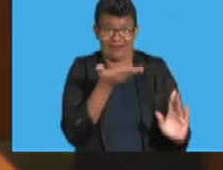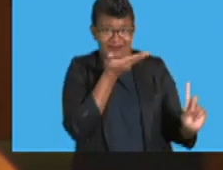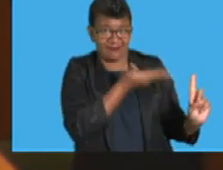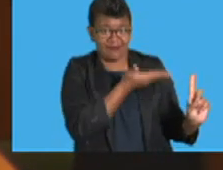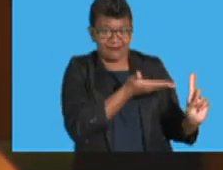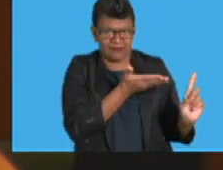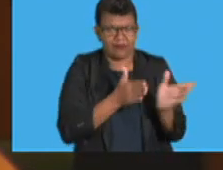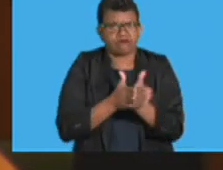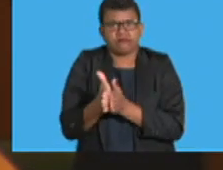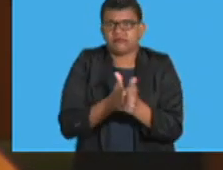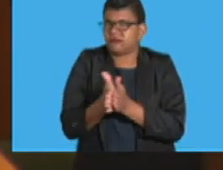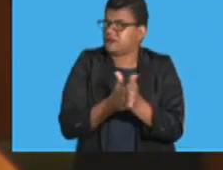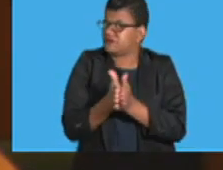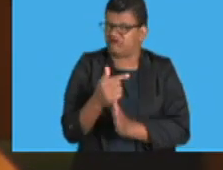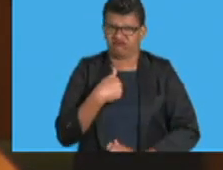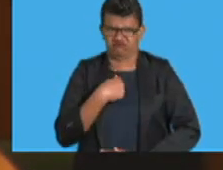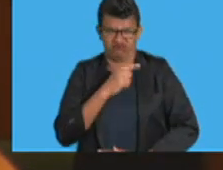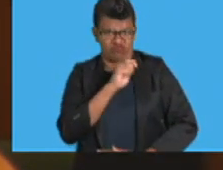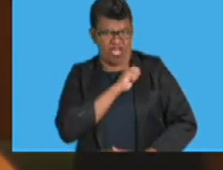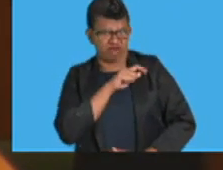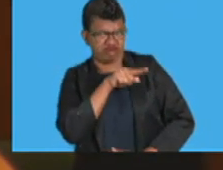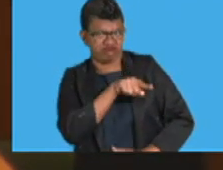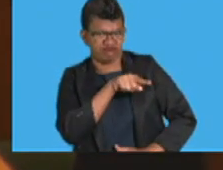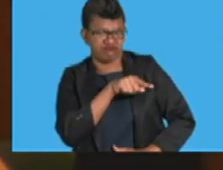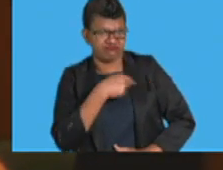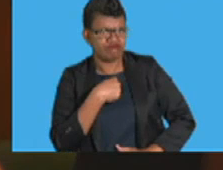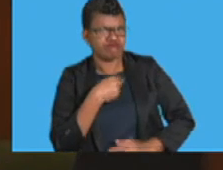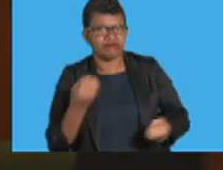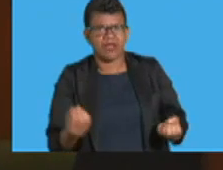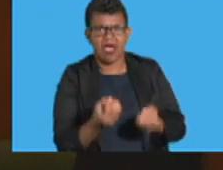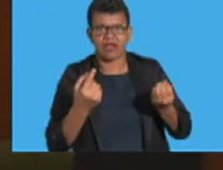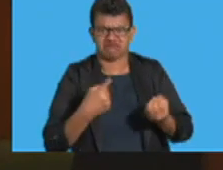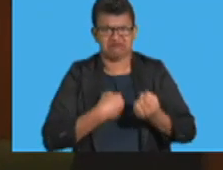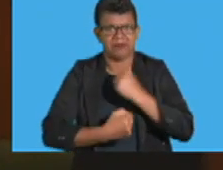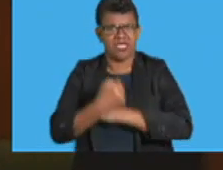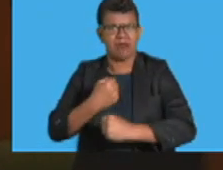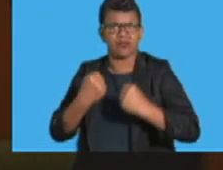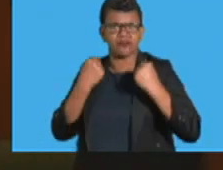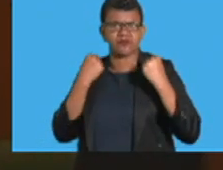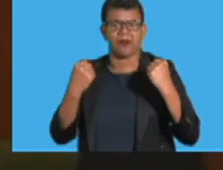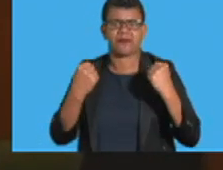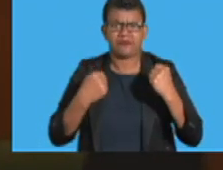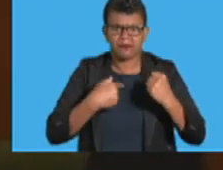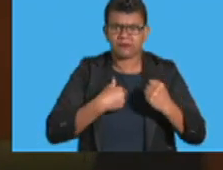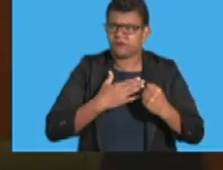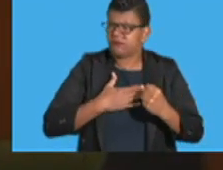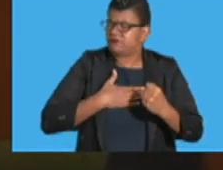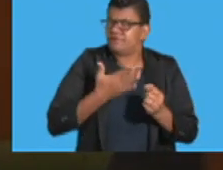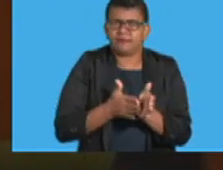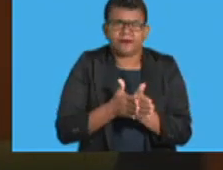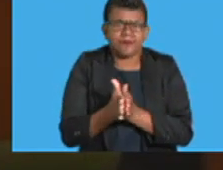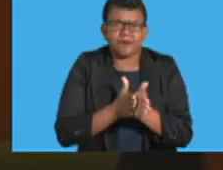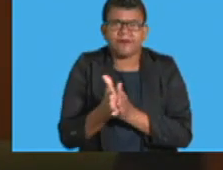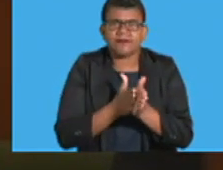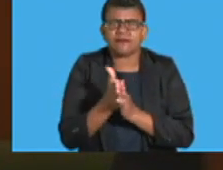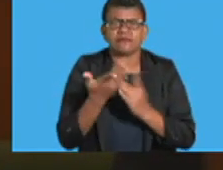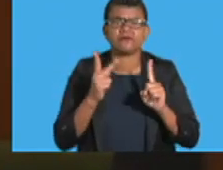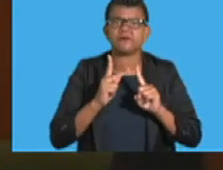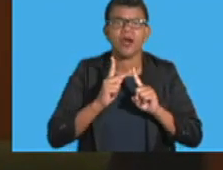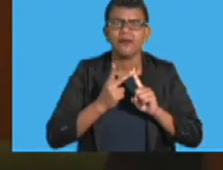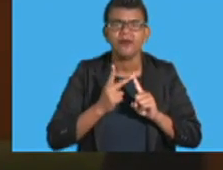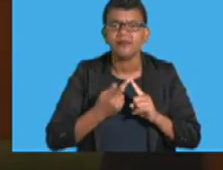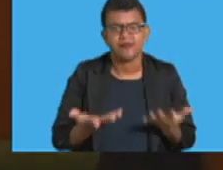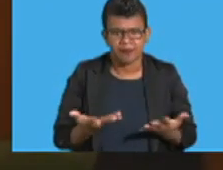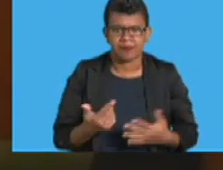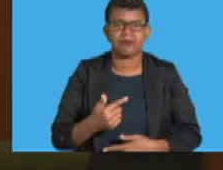confidence in me, and who has encouraged me to be very strong and to have a passion for politics to serve all Fijians. Without my leader, the Honorable